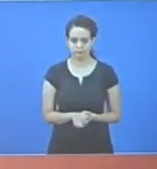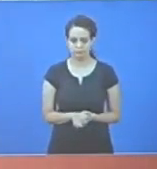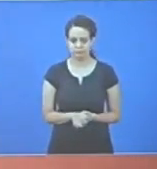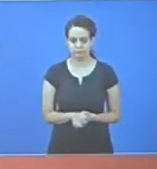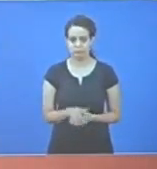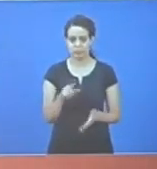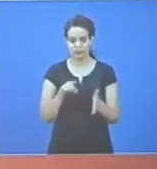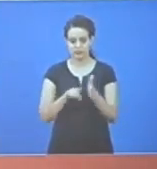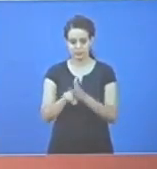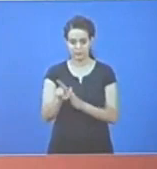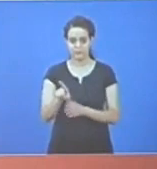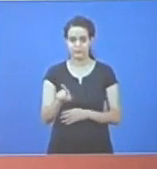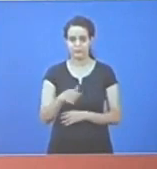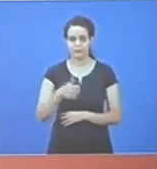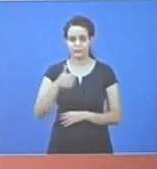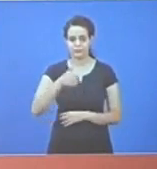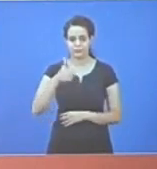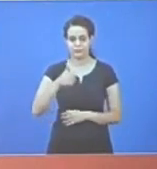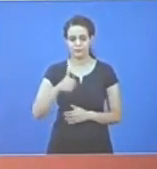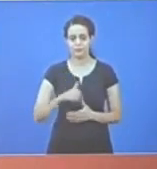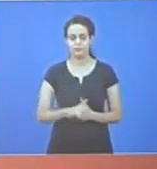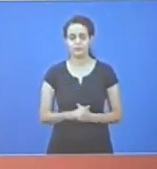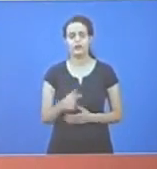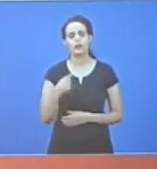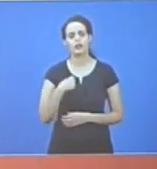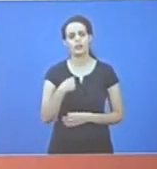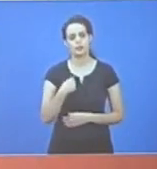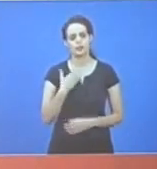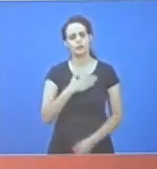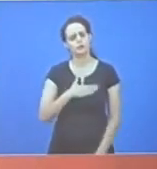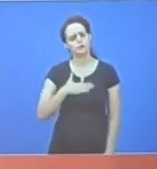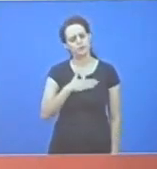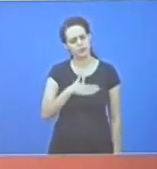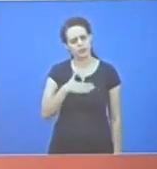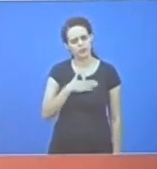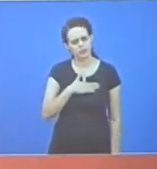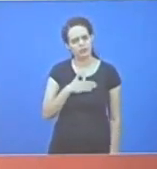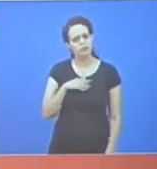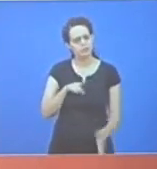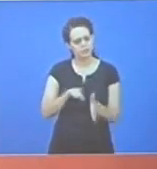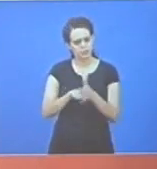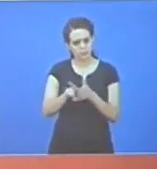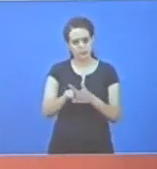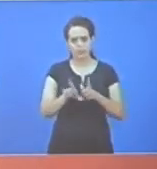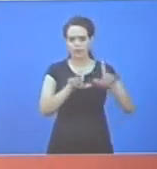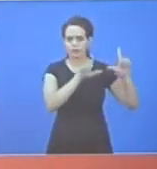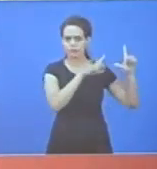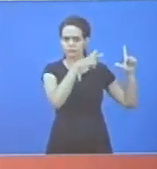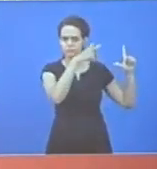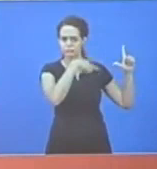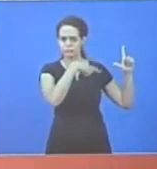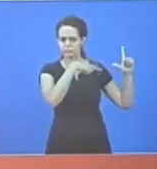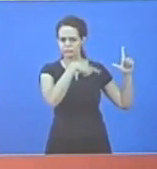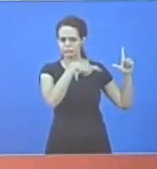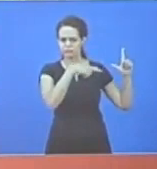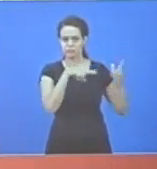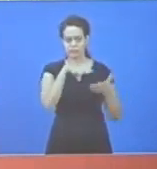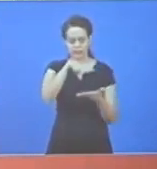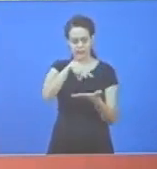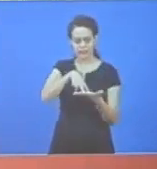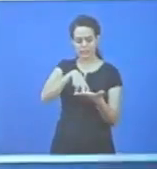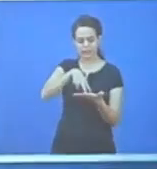adjusted for this first question. And I'd like to make this question. Reading the